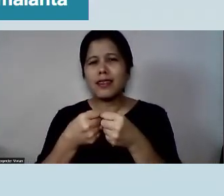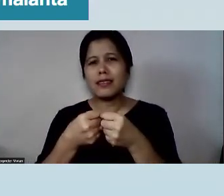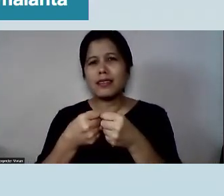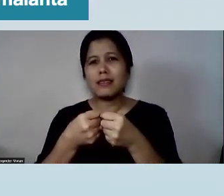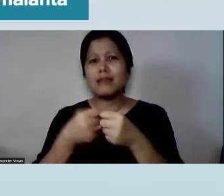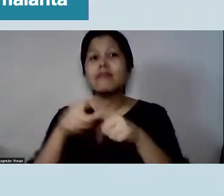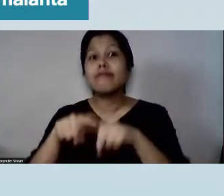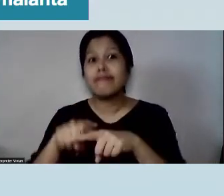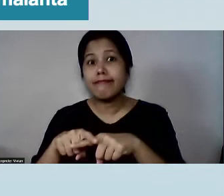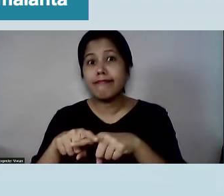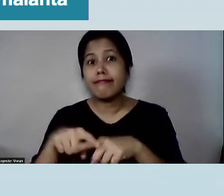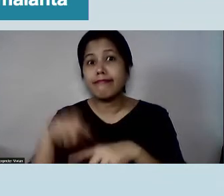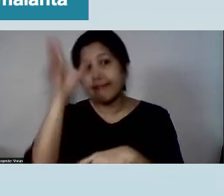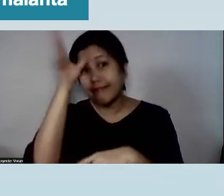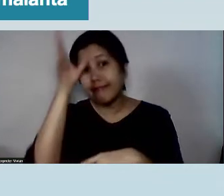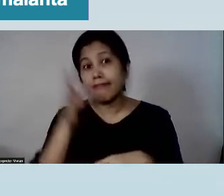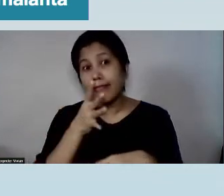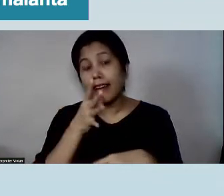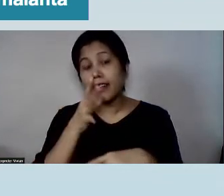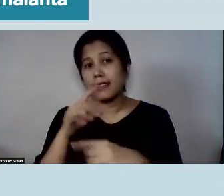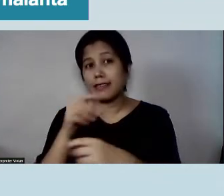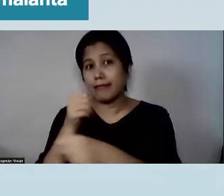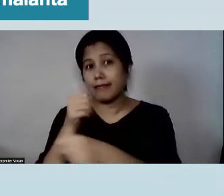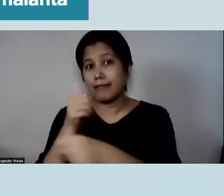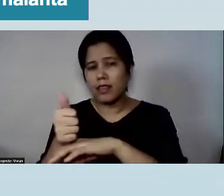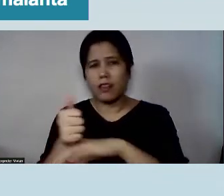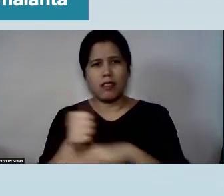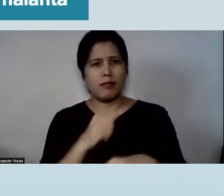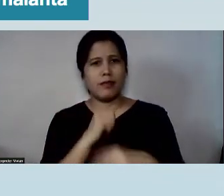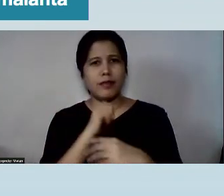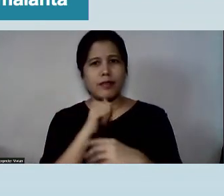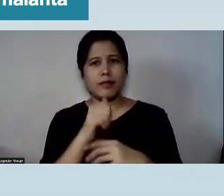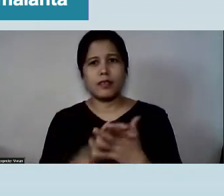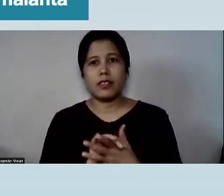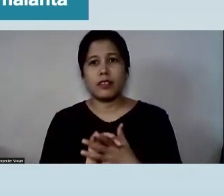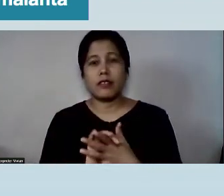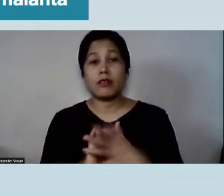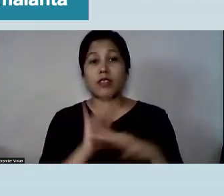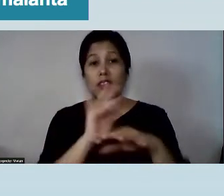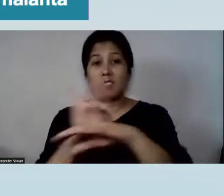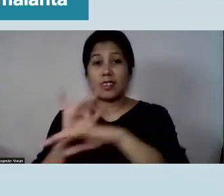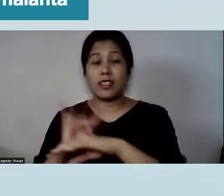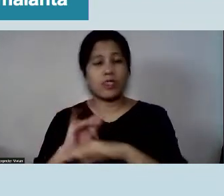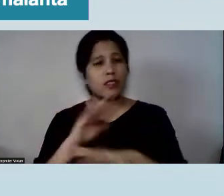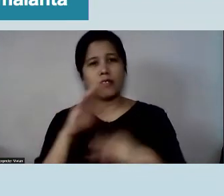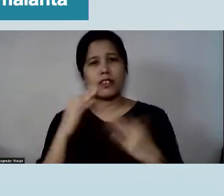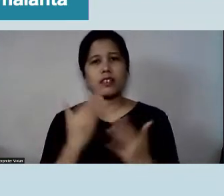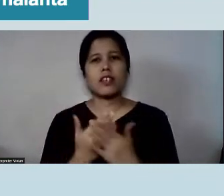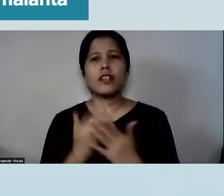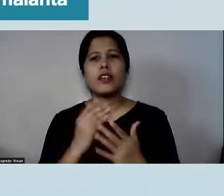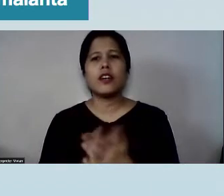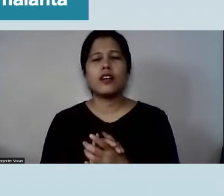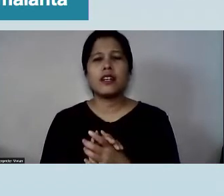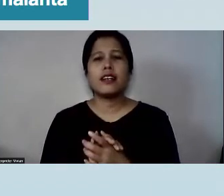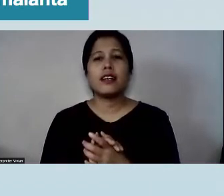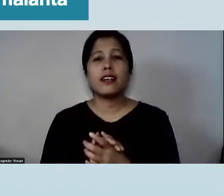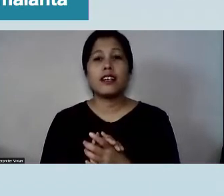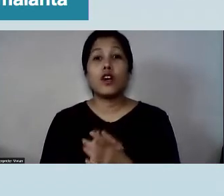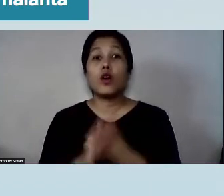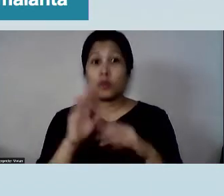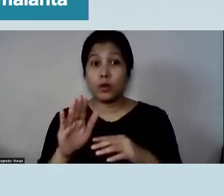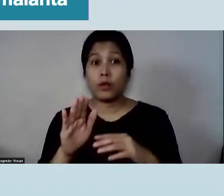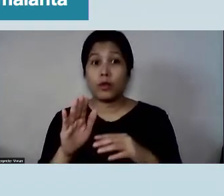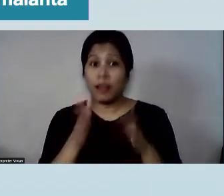fault. You don't put all the breakables for a child that's two who has to touch everything, right? So set up your